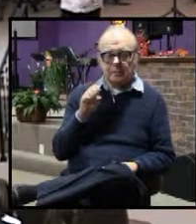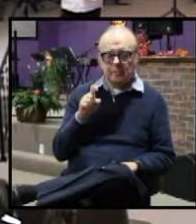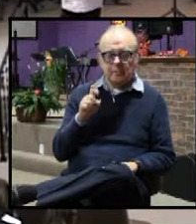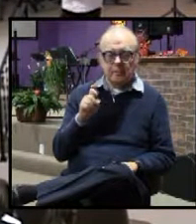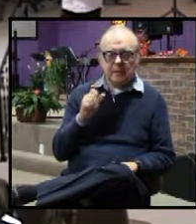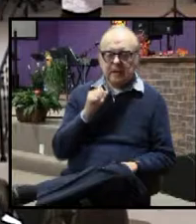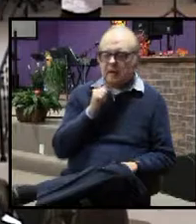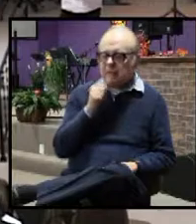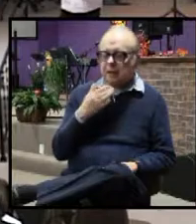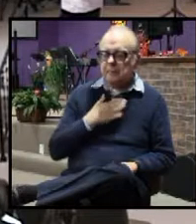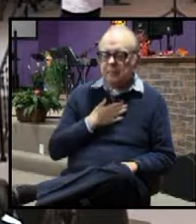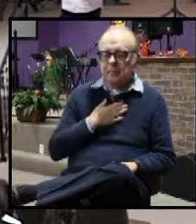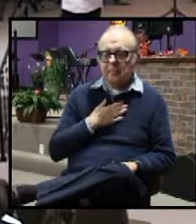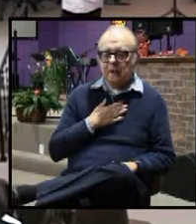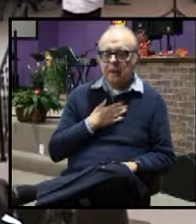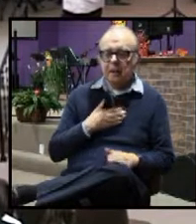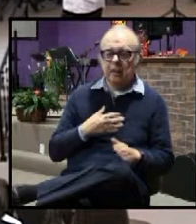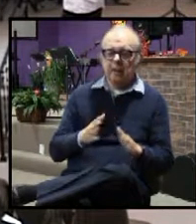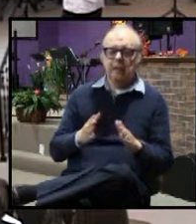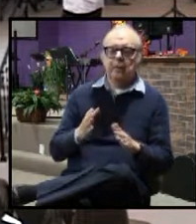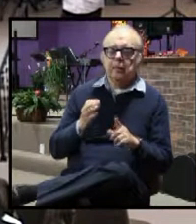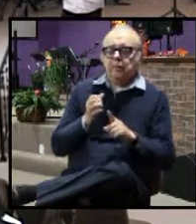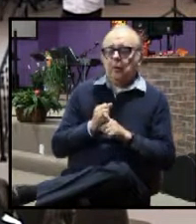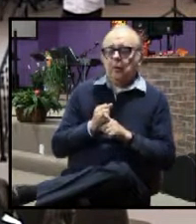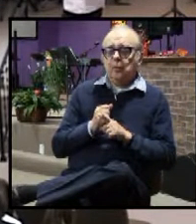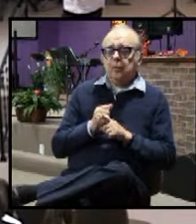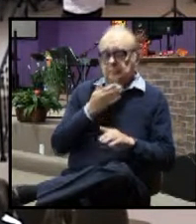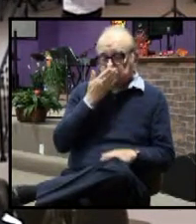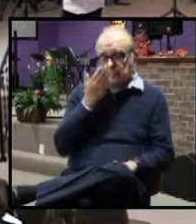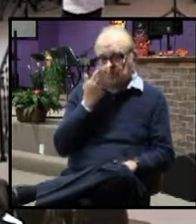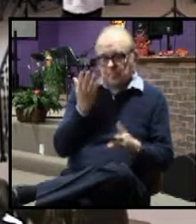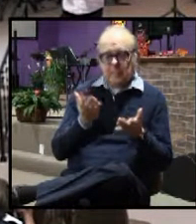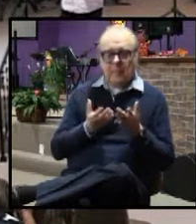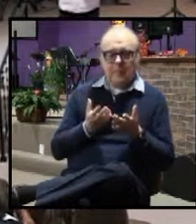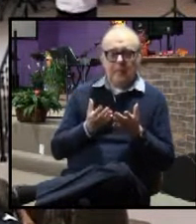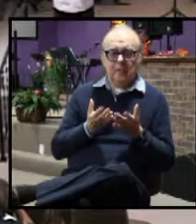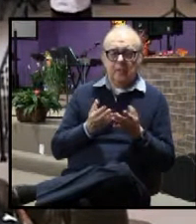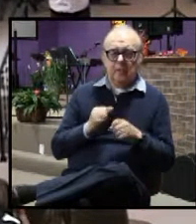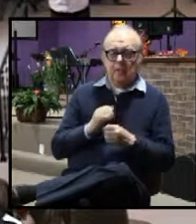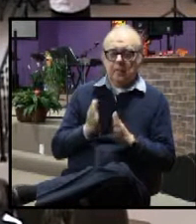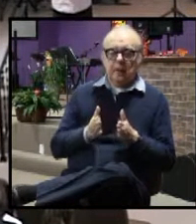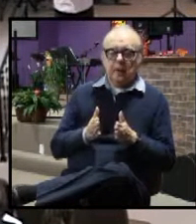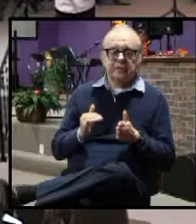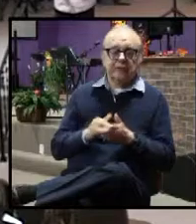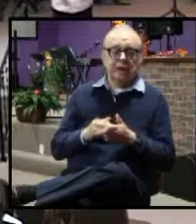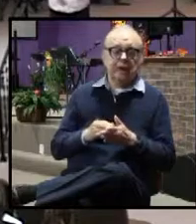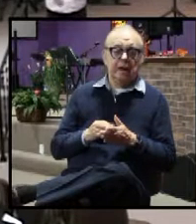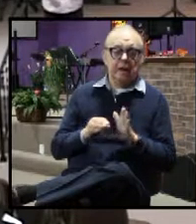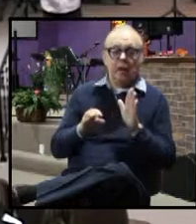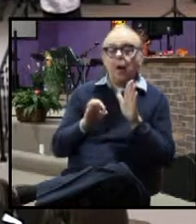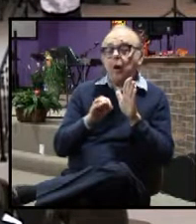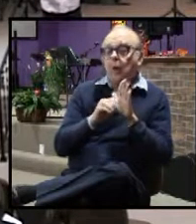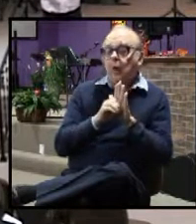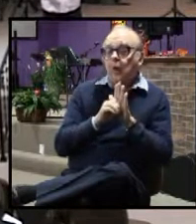But what if it wasn't my approach was not to hold Kleenexes? I just wanted to create a box that had a hole